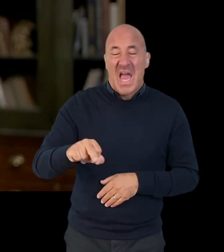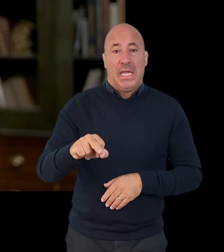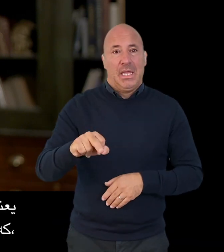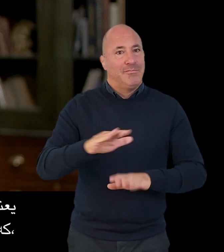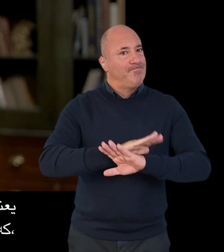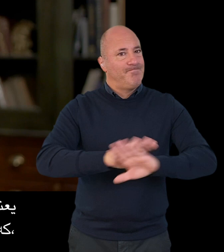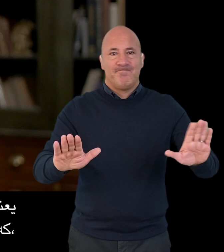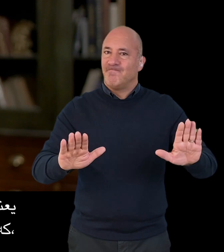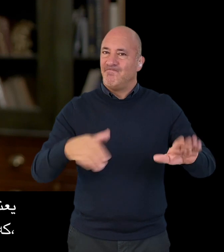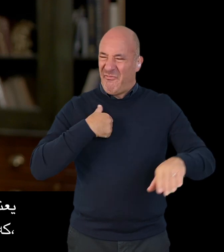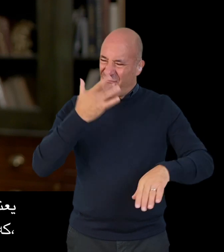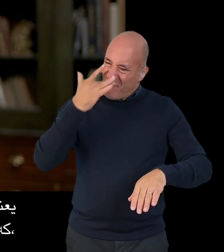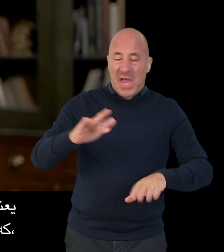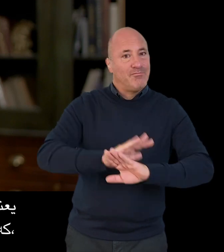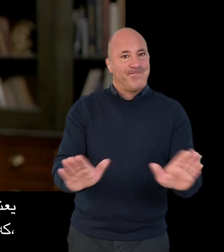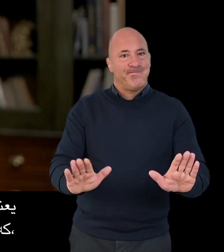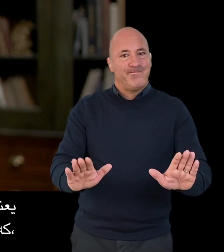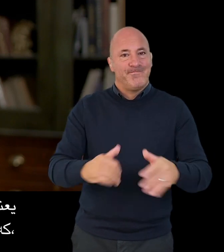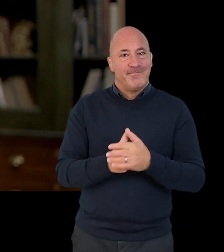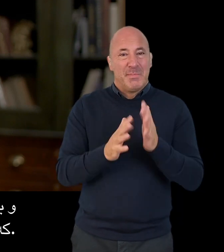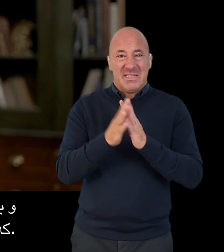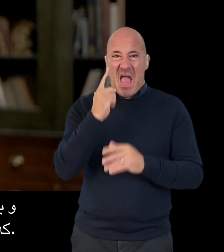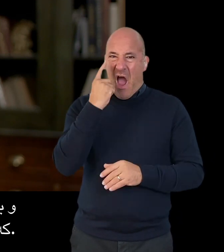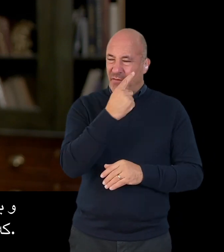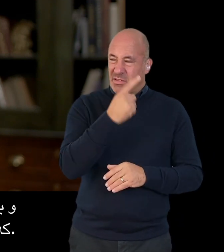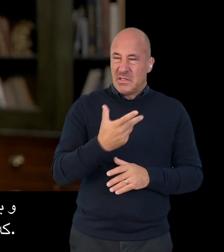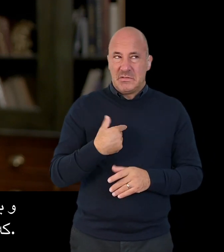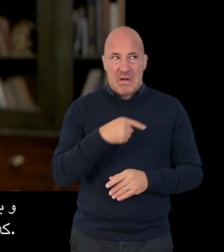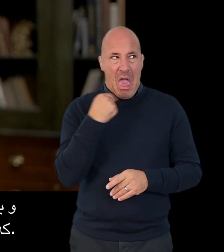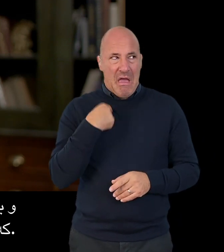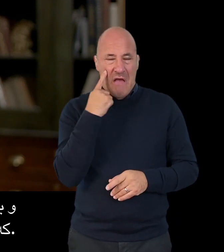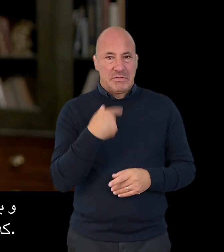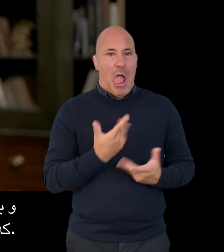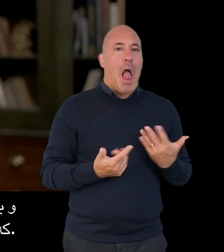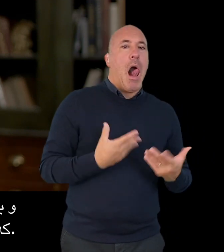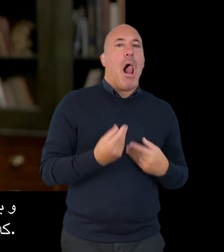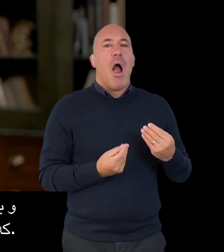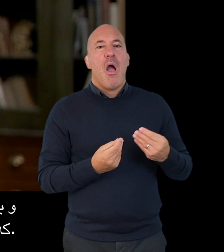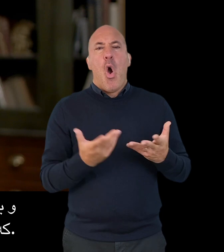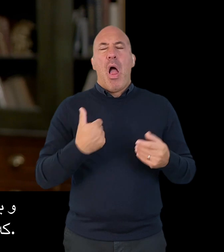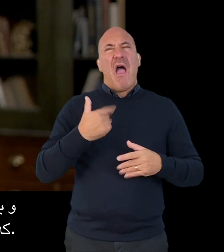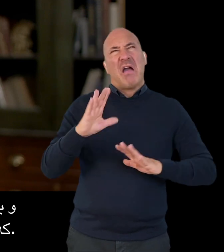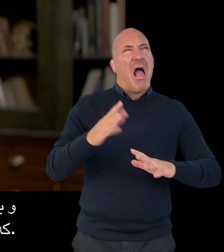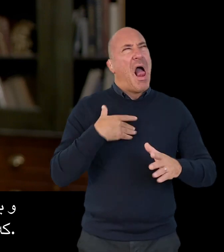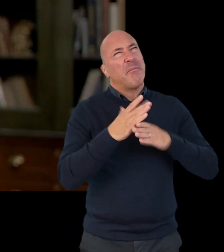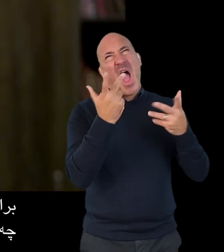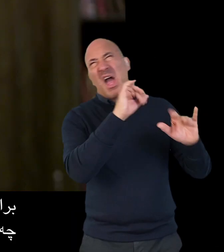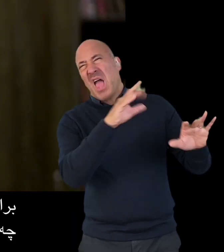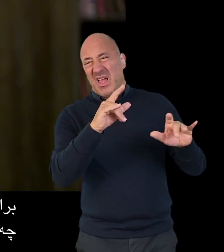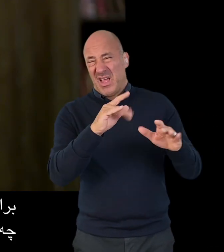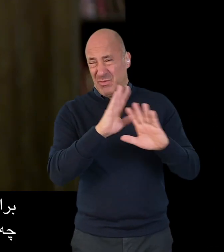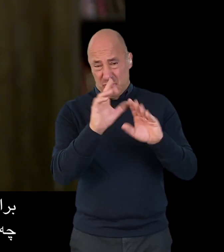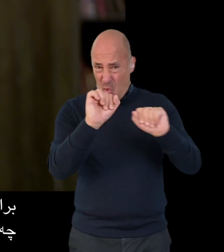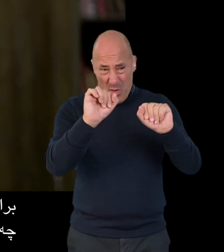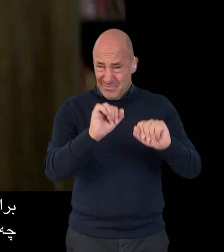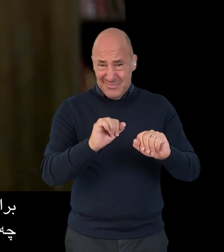claim. That means don't give them evidence that isn't true, and don't try and pretend a life that isn't really yours. So what